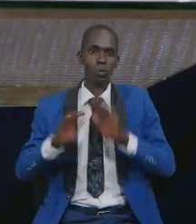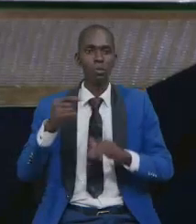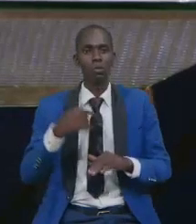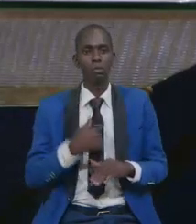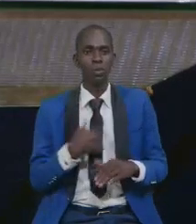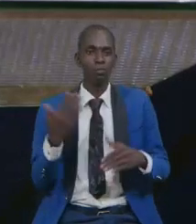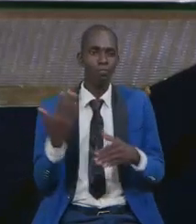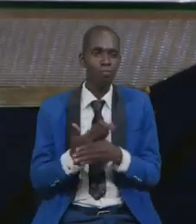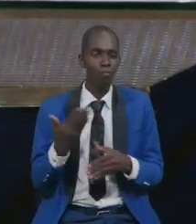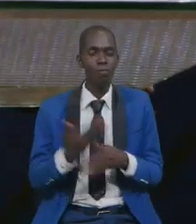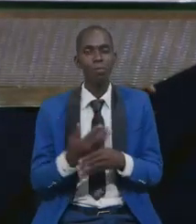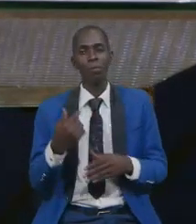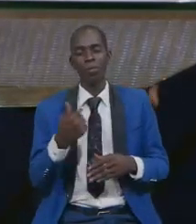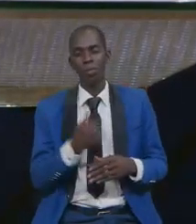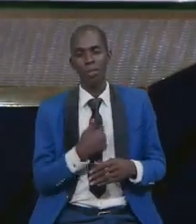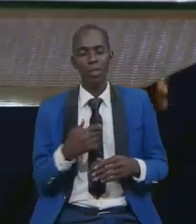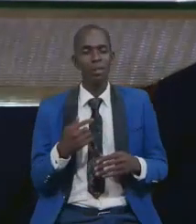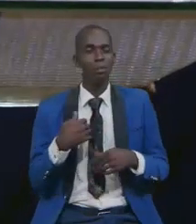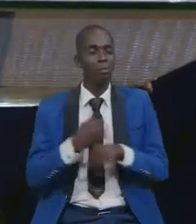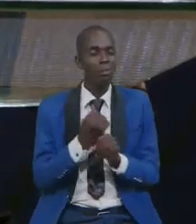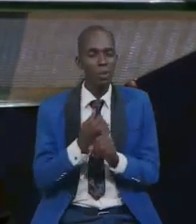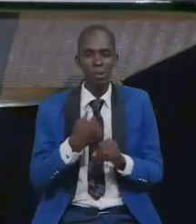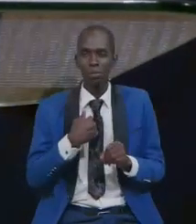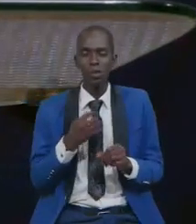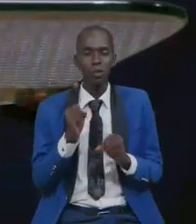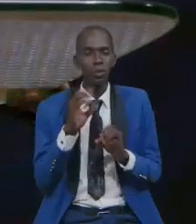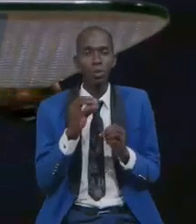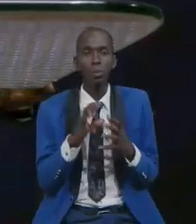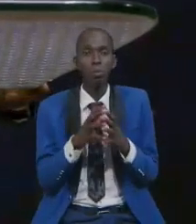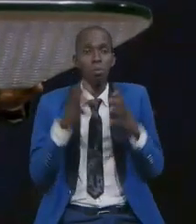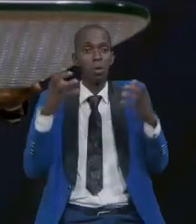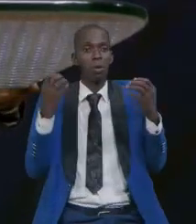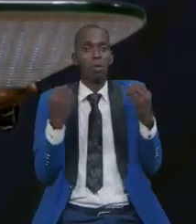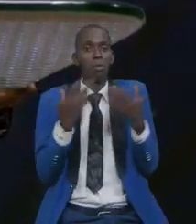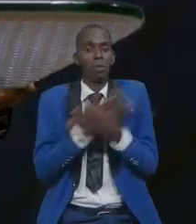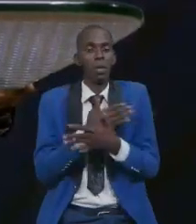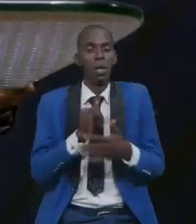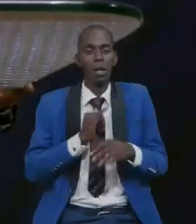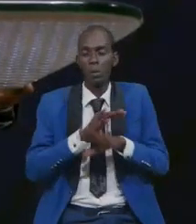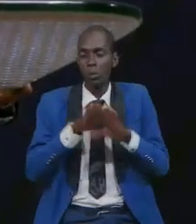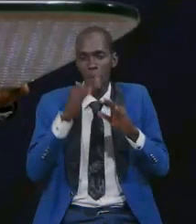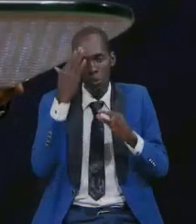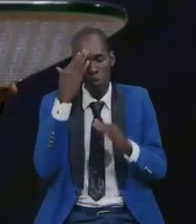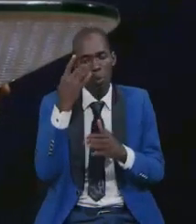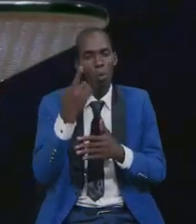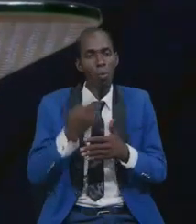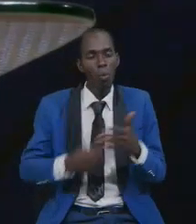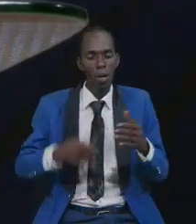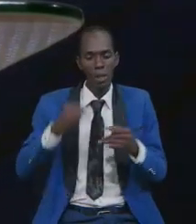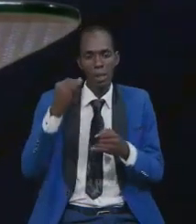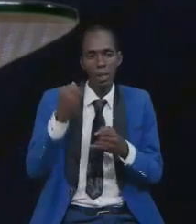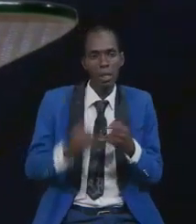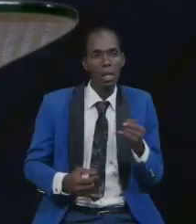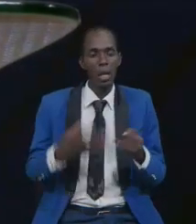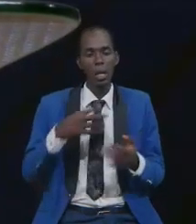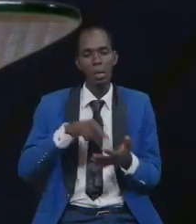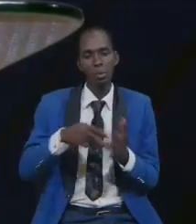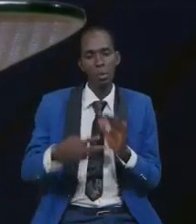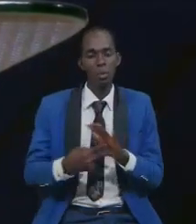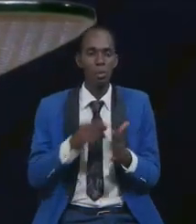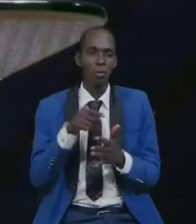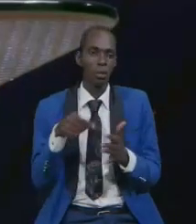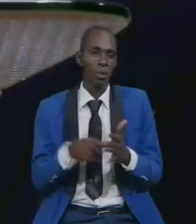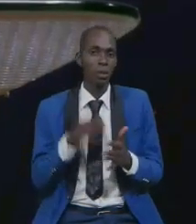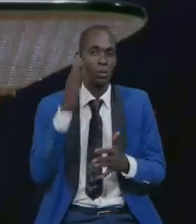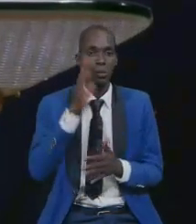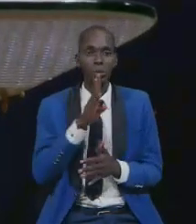me, tormented me, made me so afraid. I didn't know what the end and the purpose of this will be.